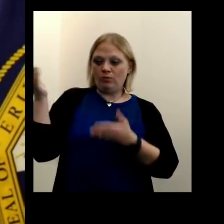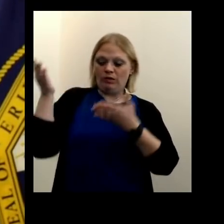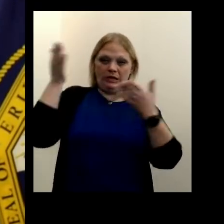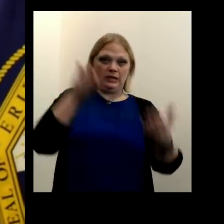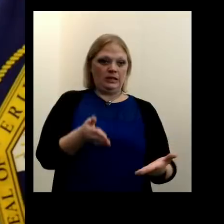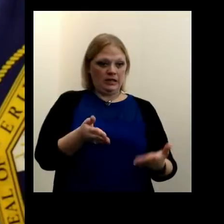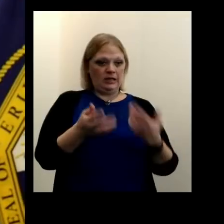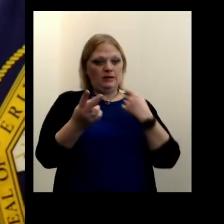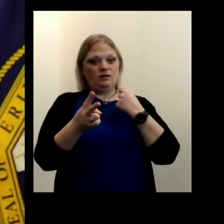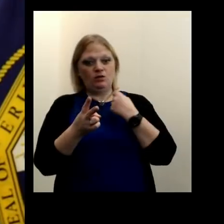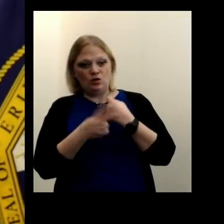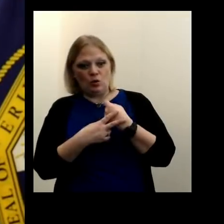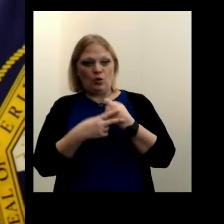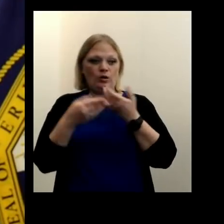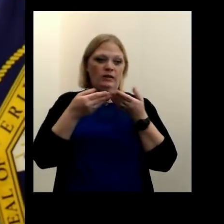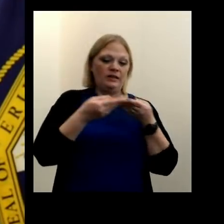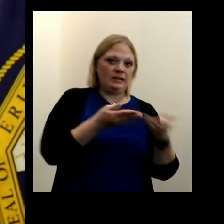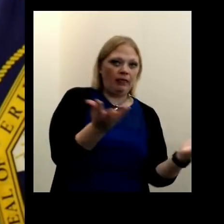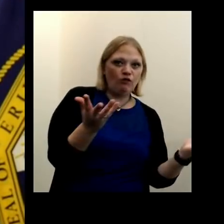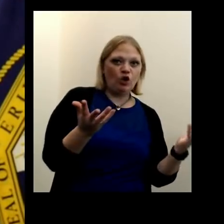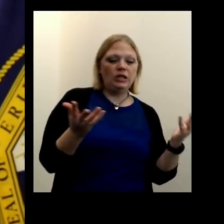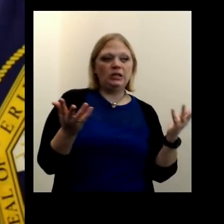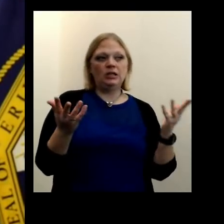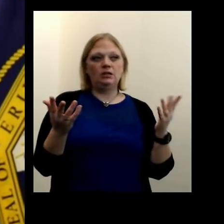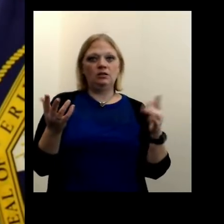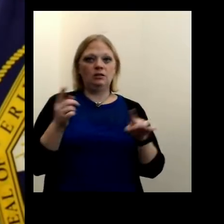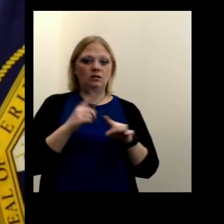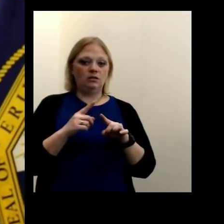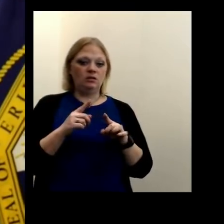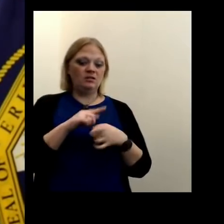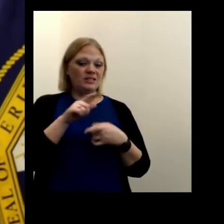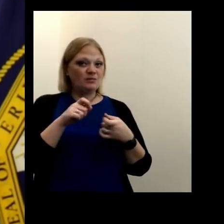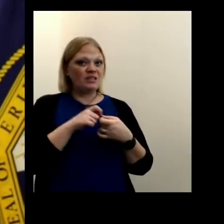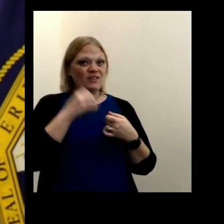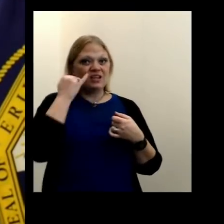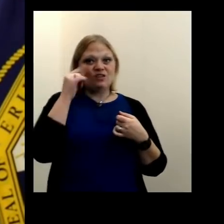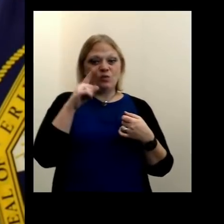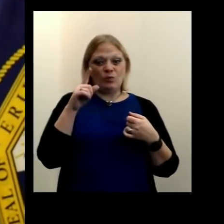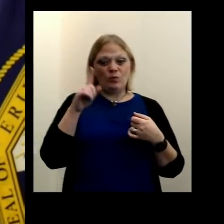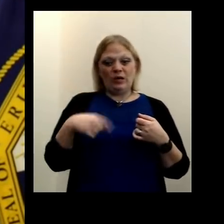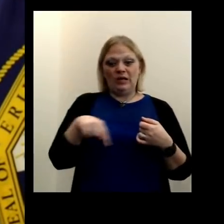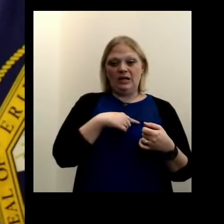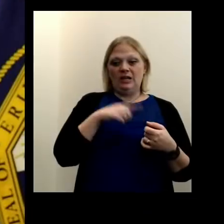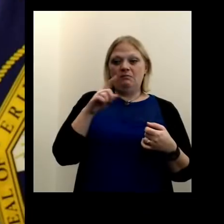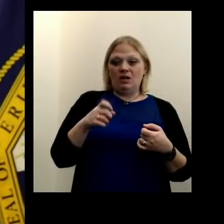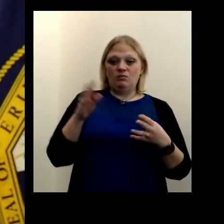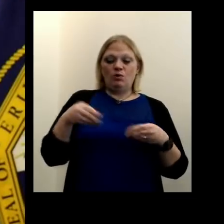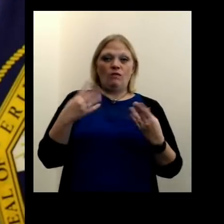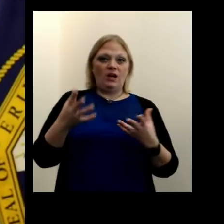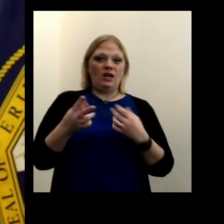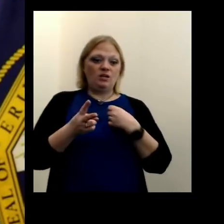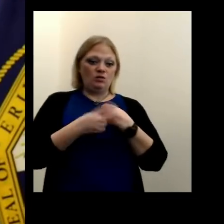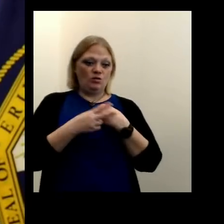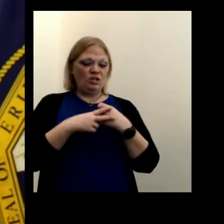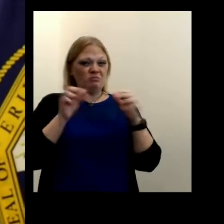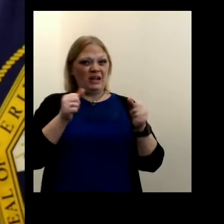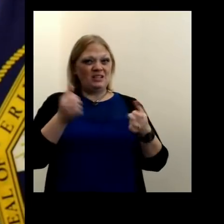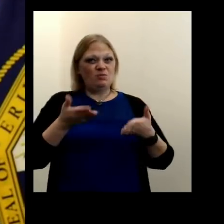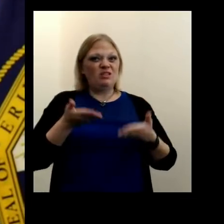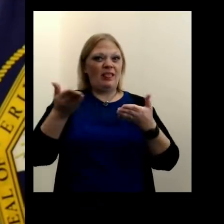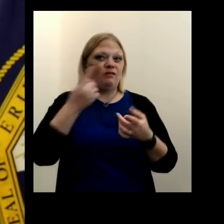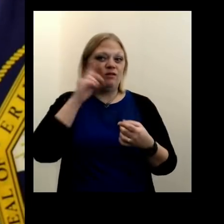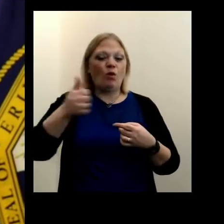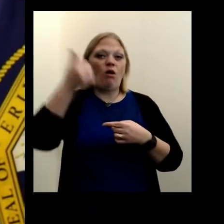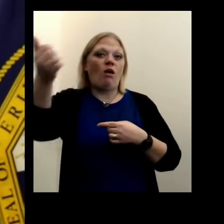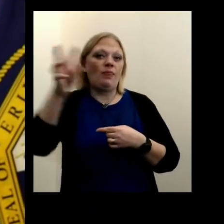vaccines, the storage of it, but then the delivery out to locations, especially if we're going to have to be providing storage and potential delivery for the other western New